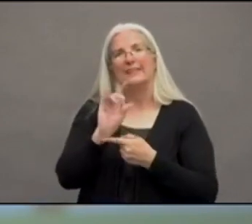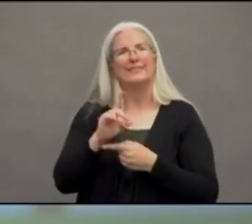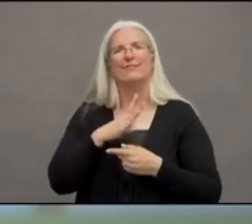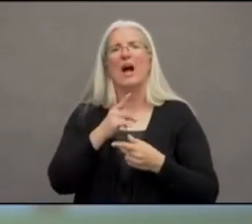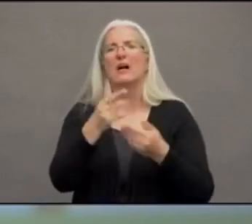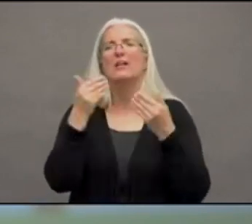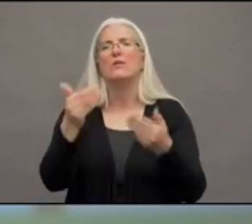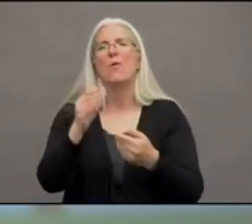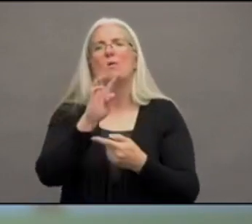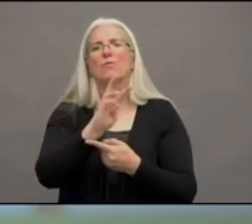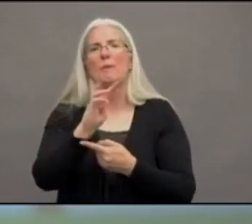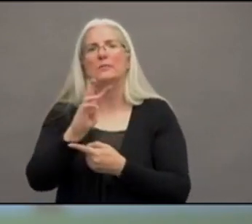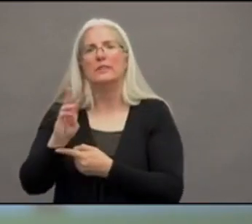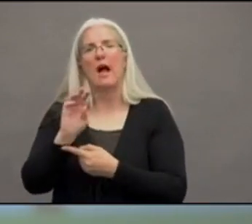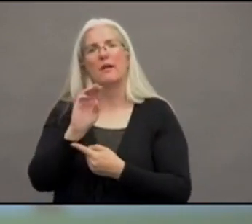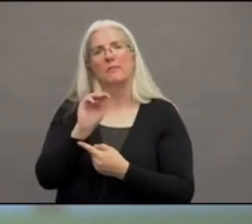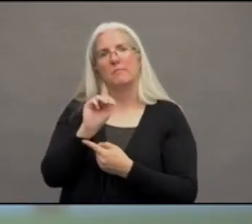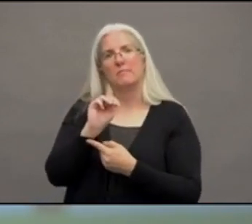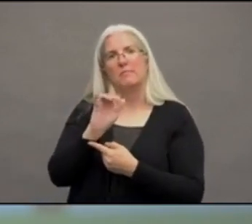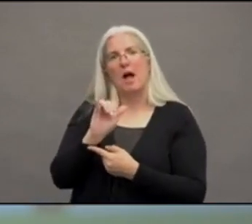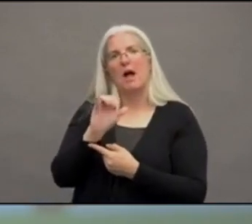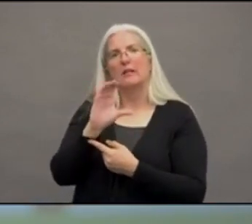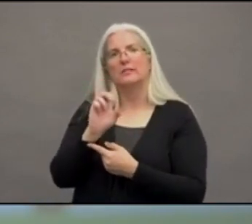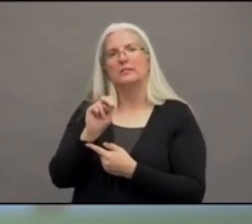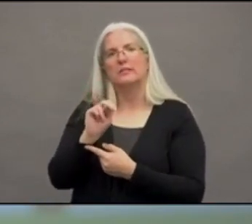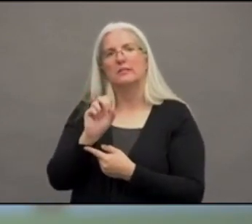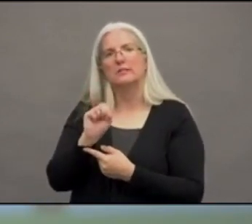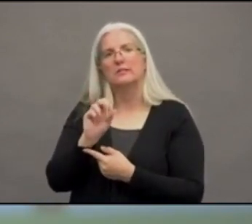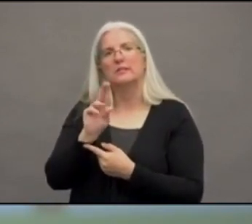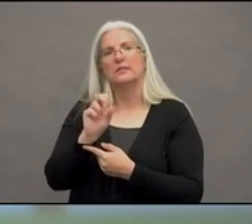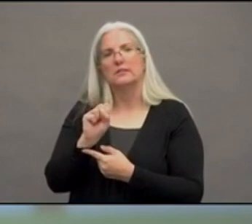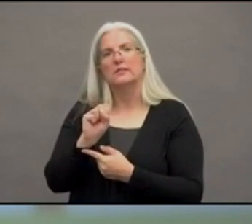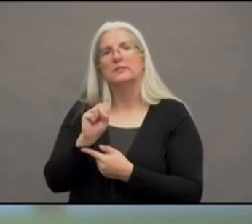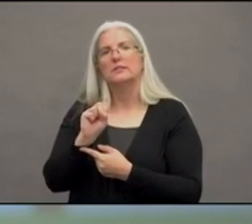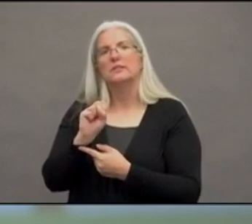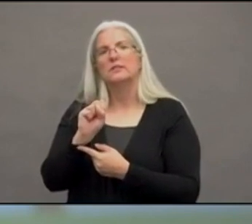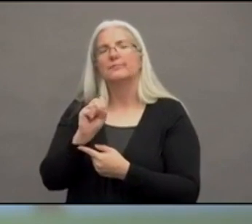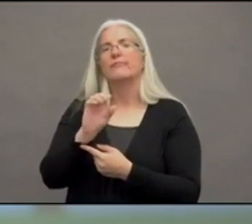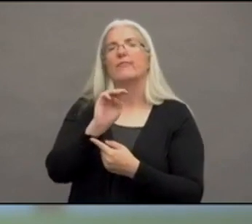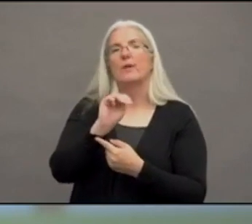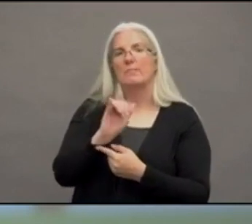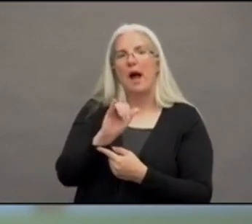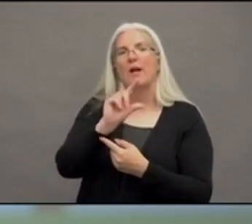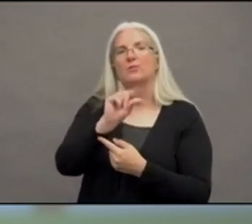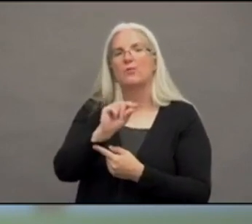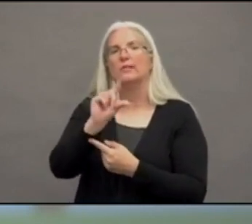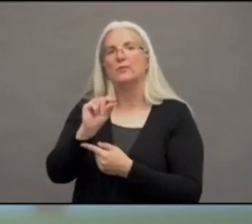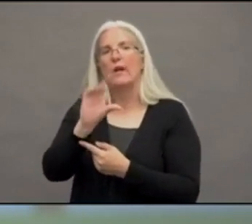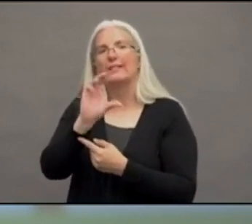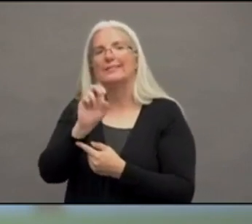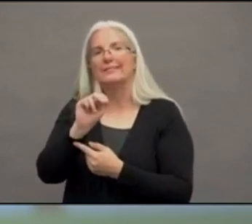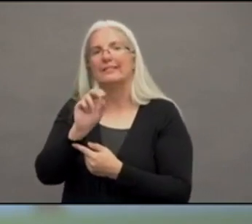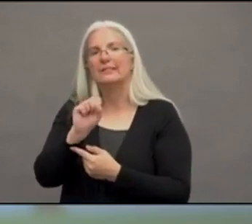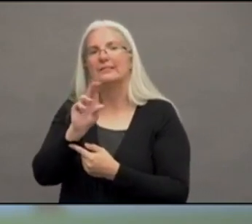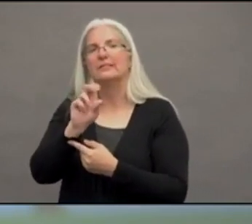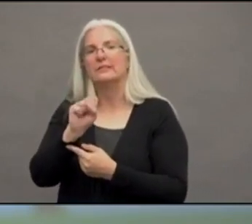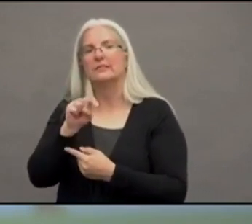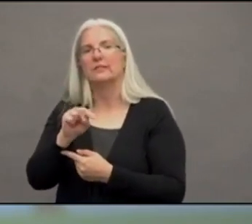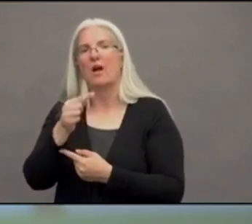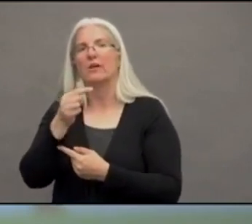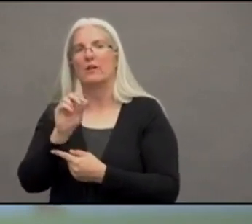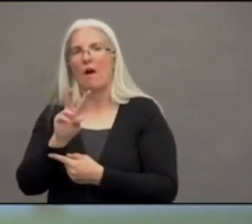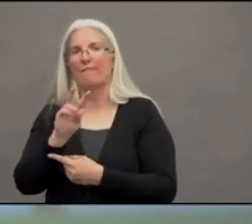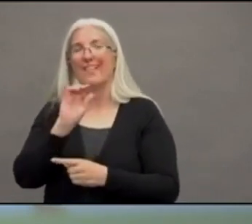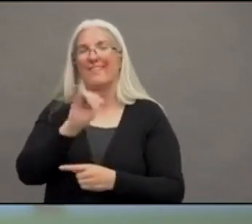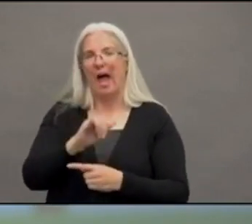and then you can click, I do not have a census ID, please click here. And then it will ask you for some additional